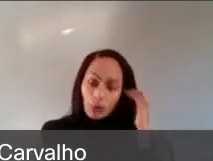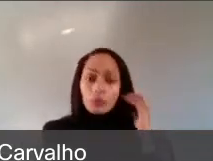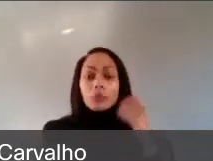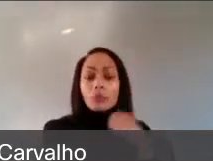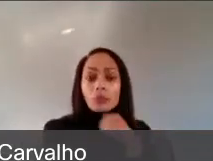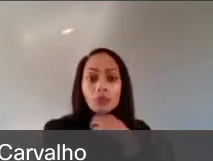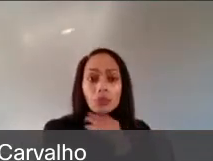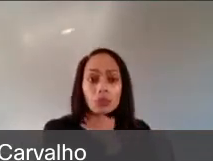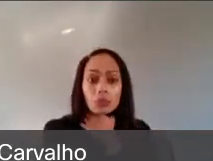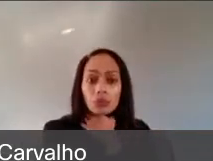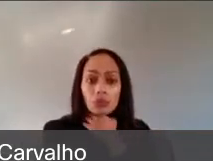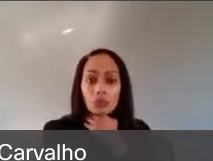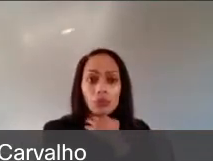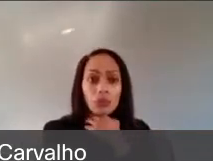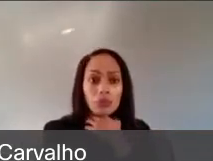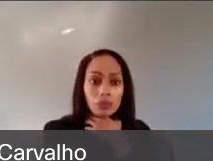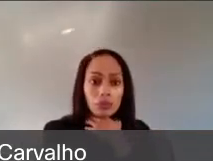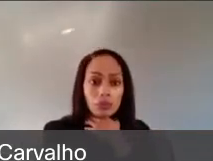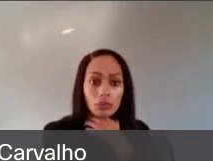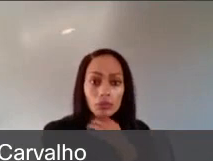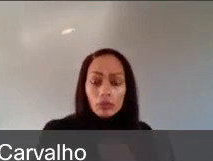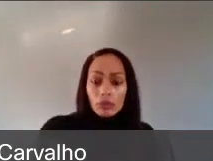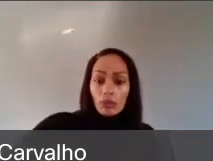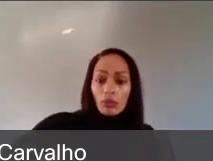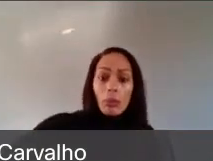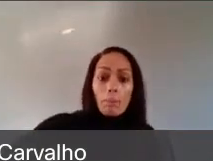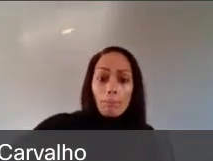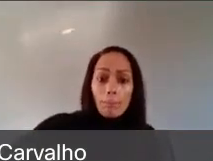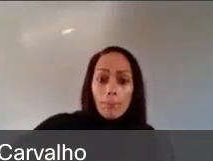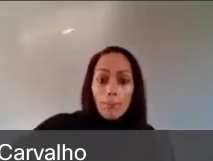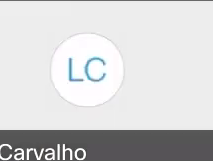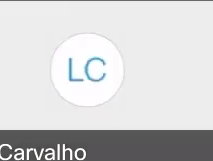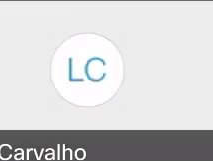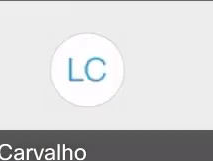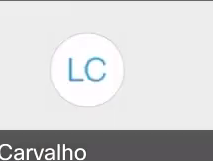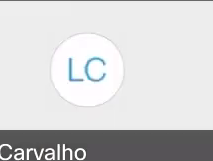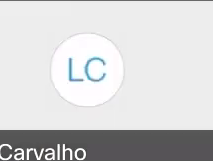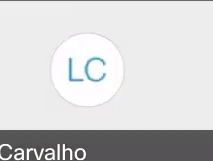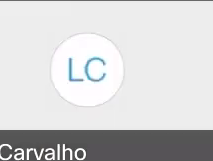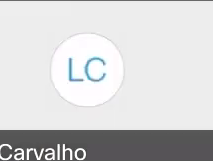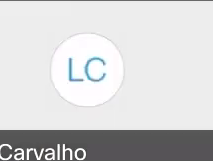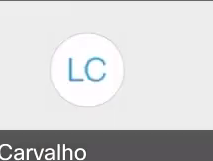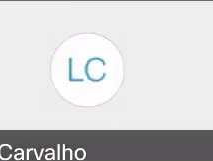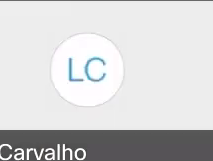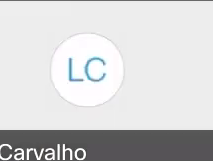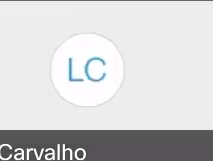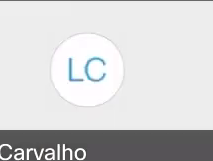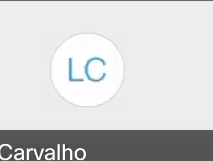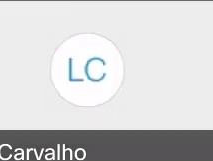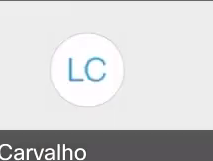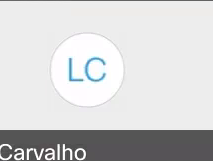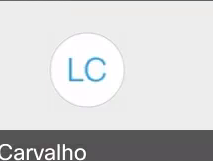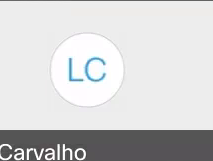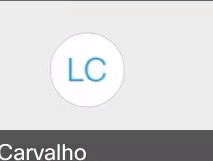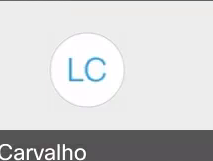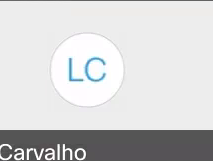of Quebec in Montreal, has talked to kids in elementary schools and asked them about suicide. By third grade, all of them understand the word and know what it